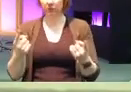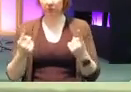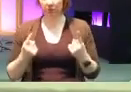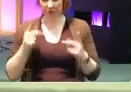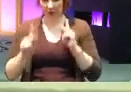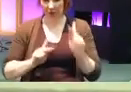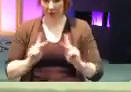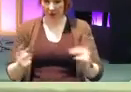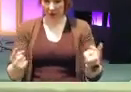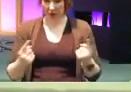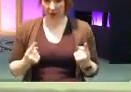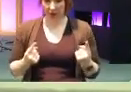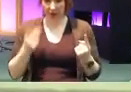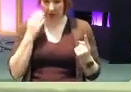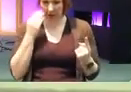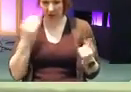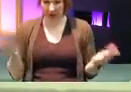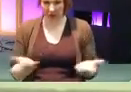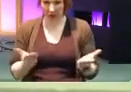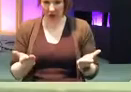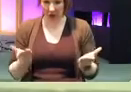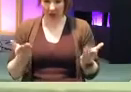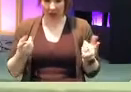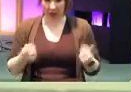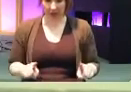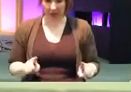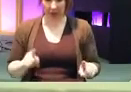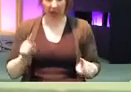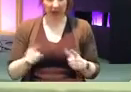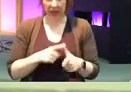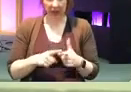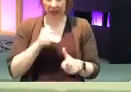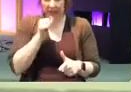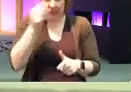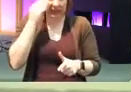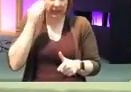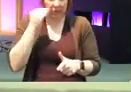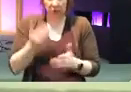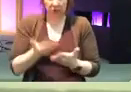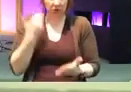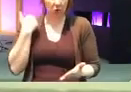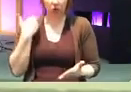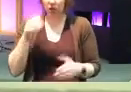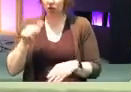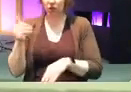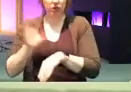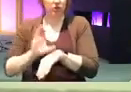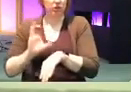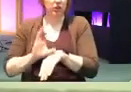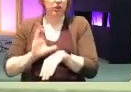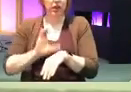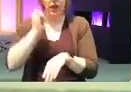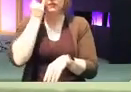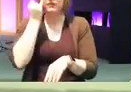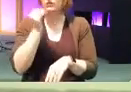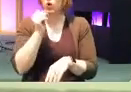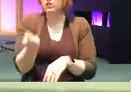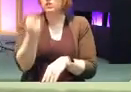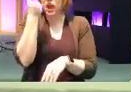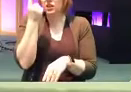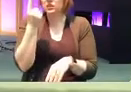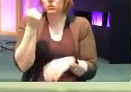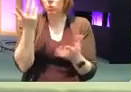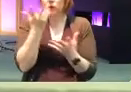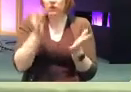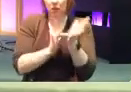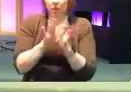and they experience some things here that they didn't experience in some other church. And if they don't understand it, if they don't understand